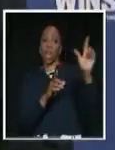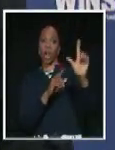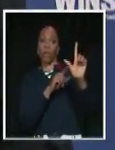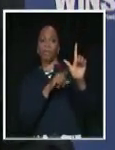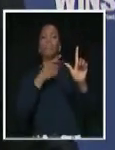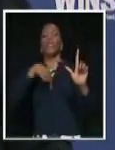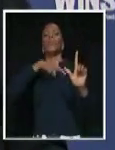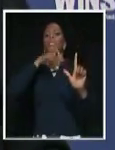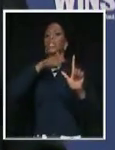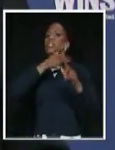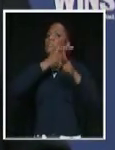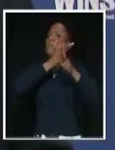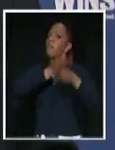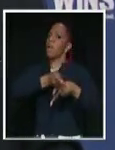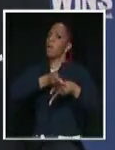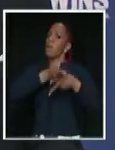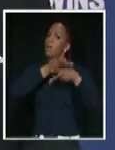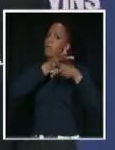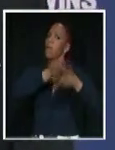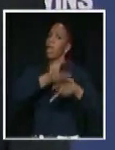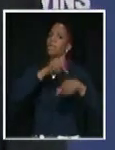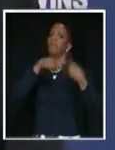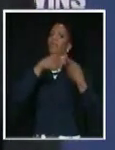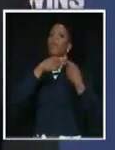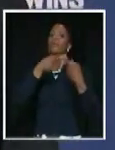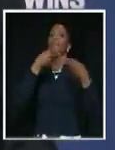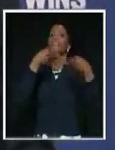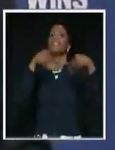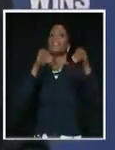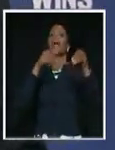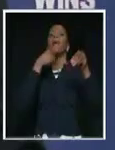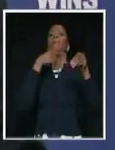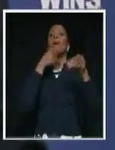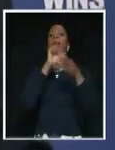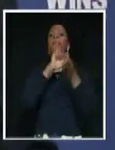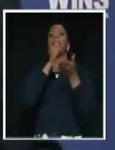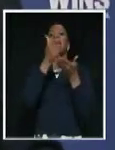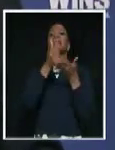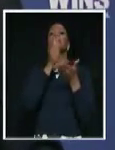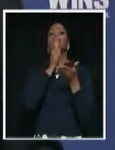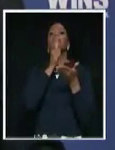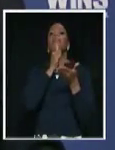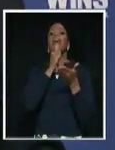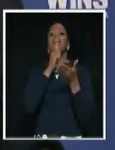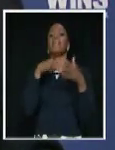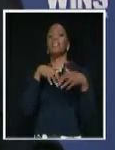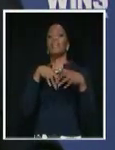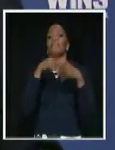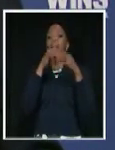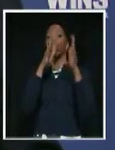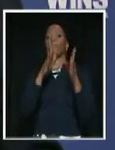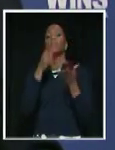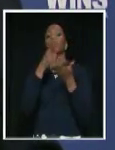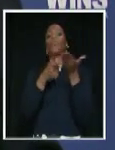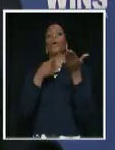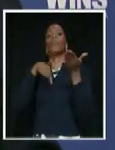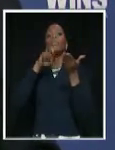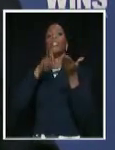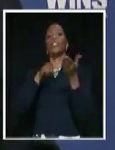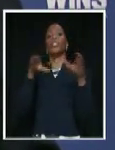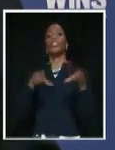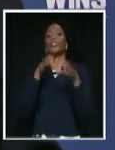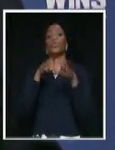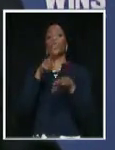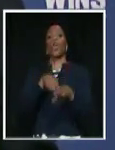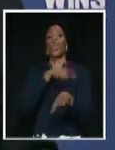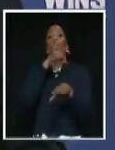have to be very, very careful when we sell public assets to private developers. What we should be doing, if anything, is having a long-term lease. And